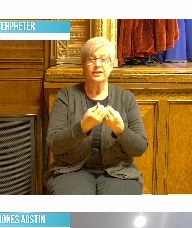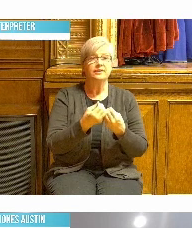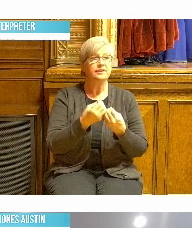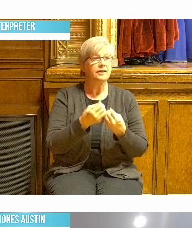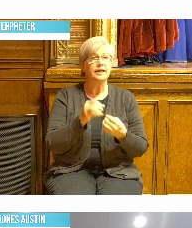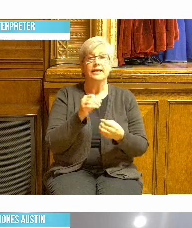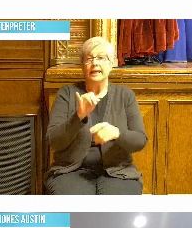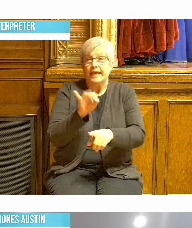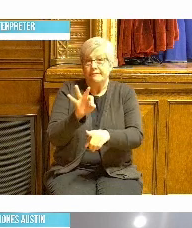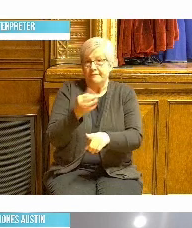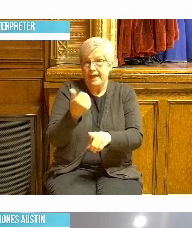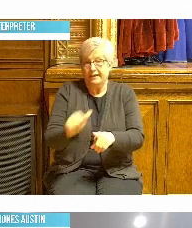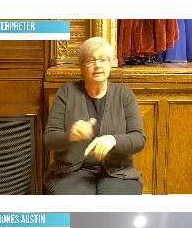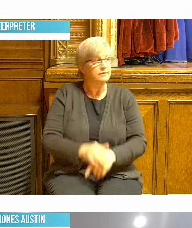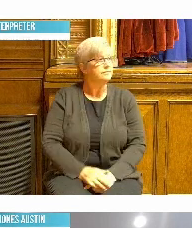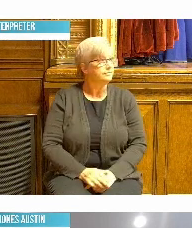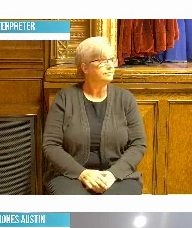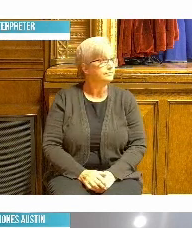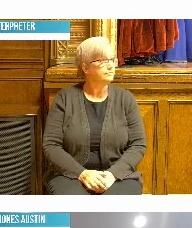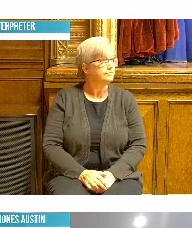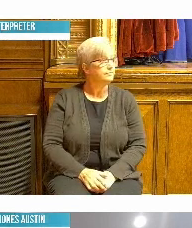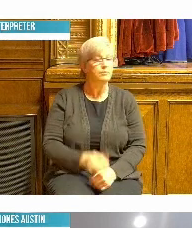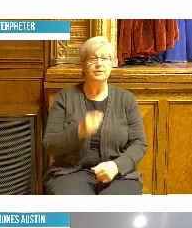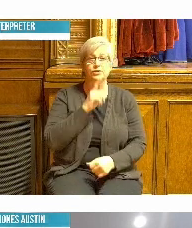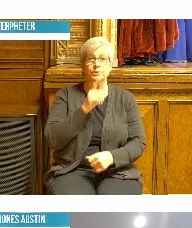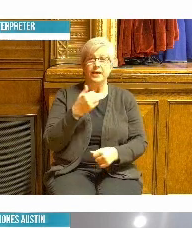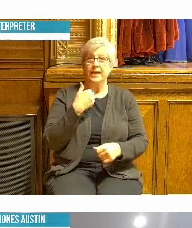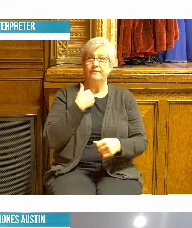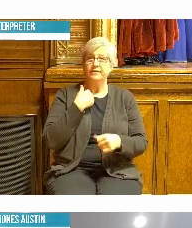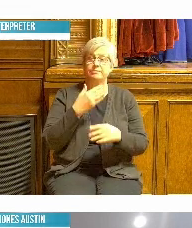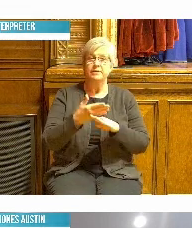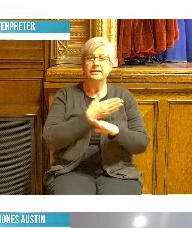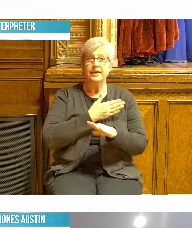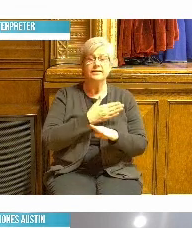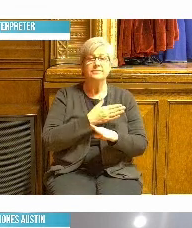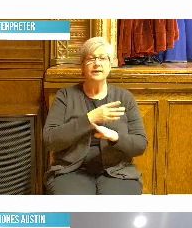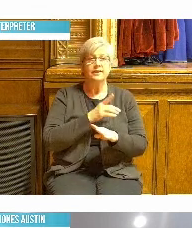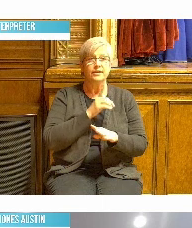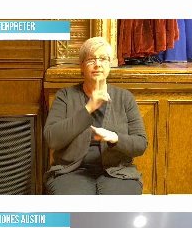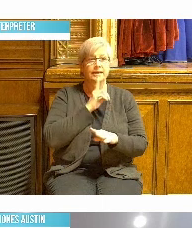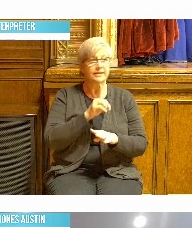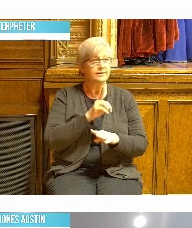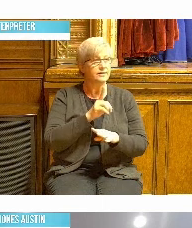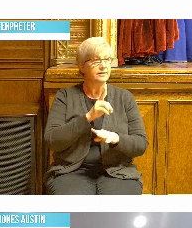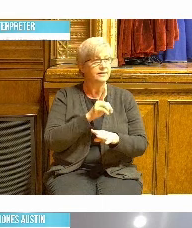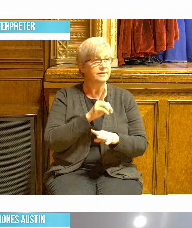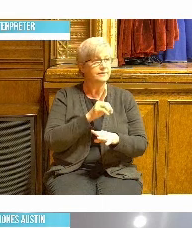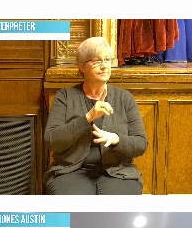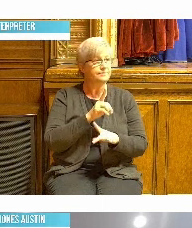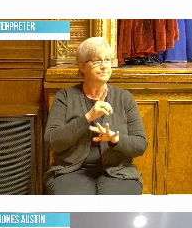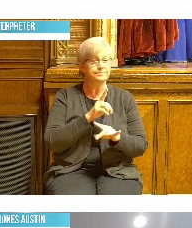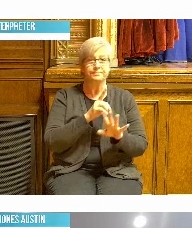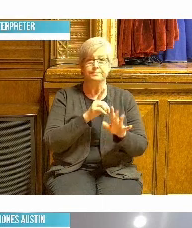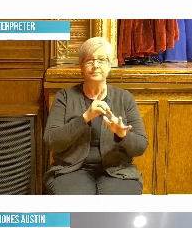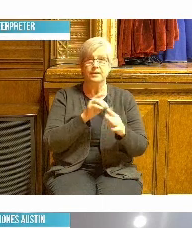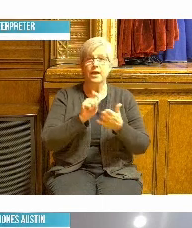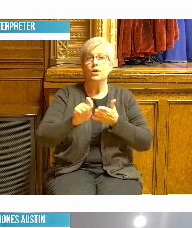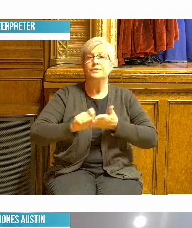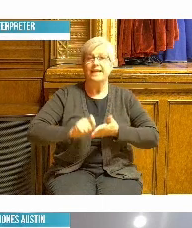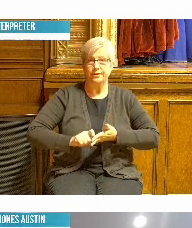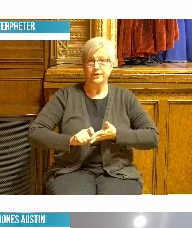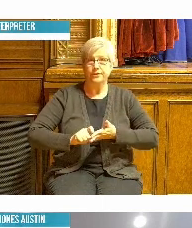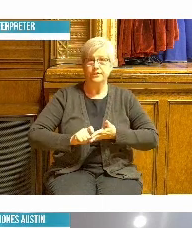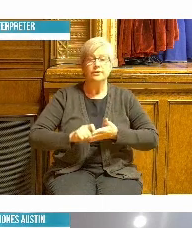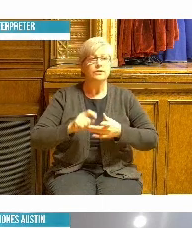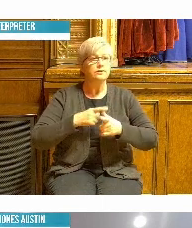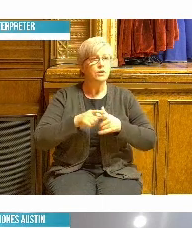associated with one, if you'd like. But we just wanted to make sure we have that because there is a note taker that's on